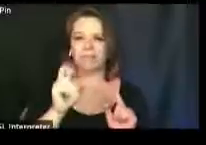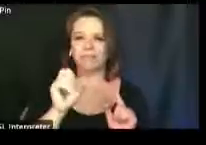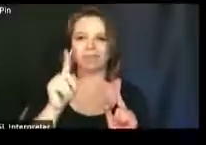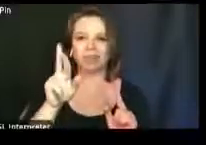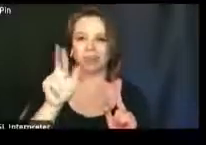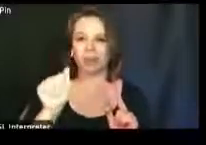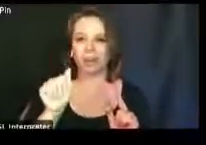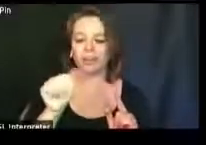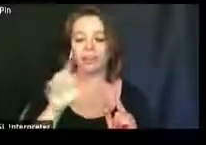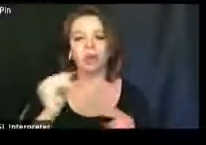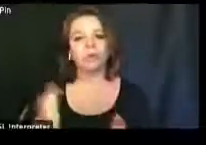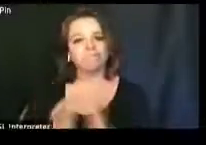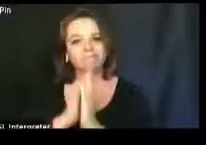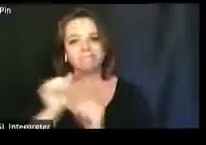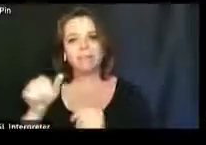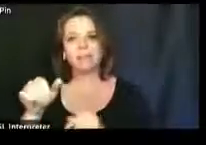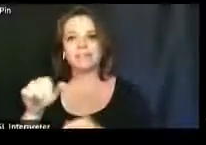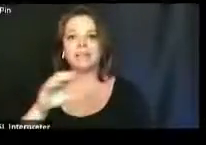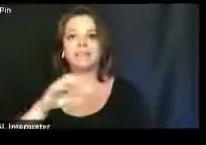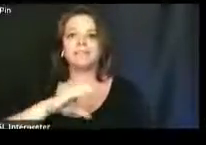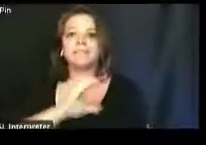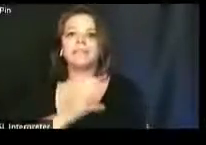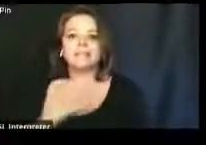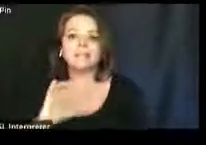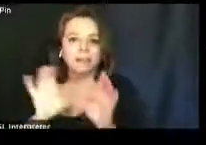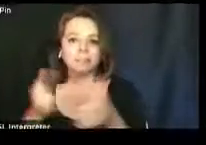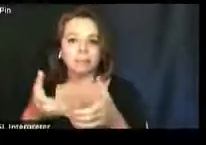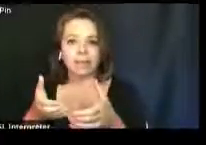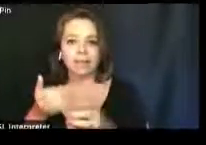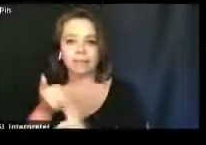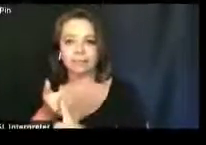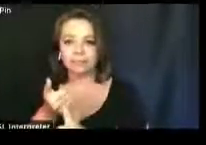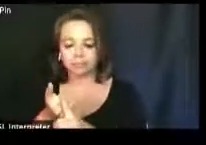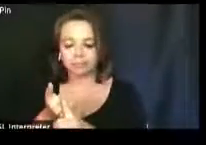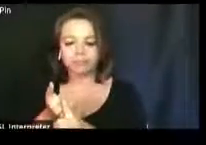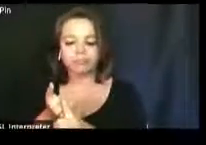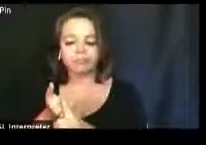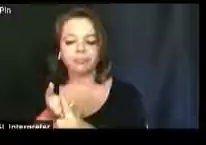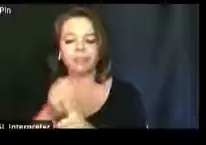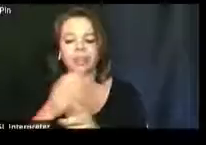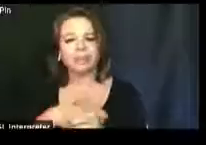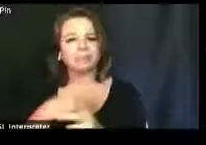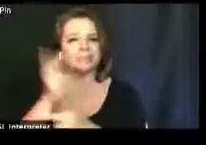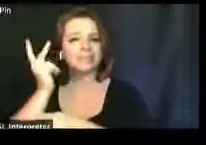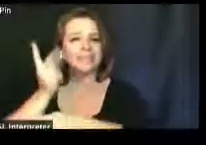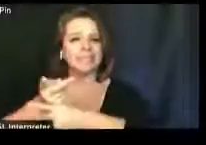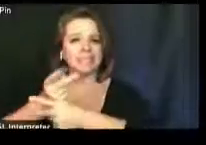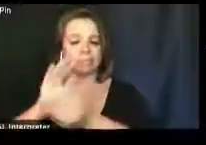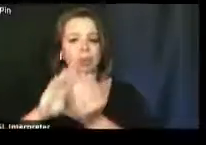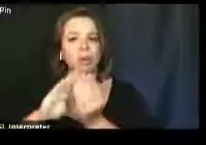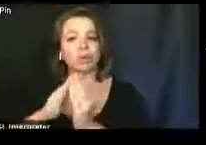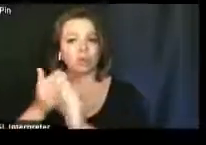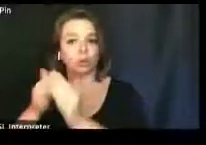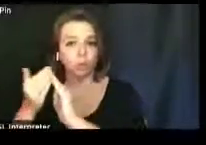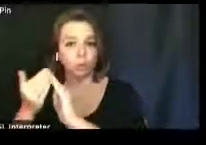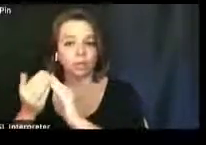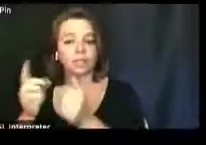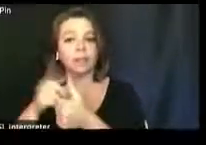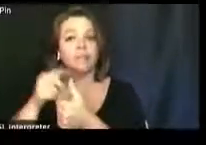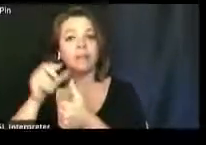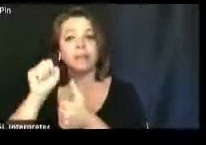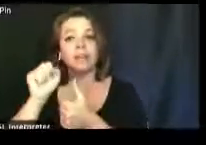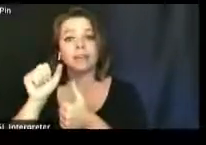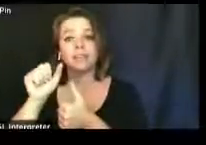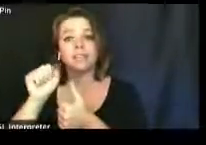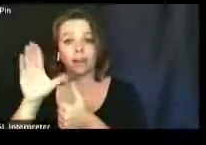ask that this redistricting community or committee please keep the communities of Santa Clarita